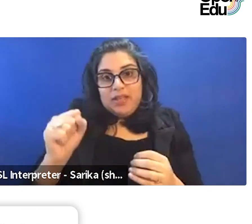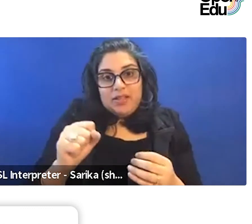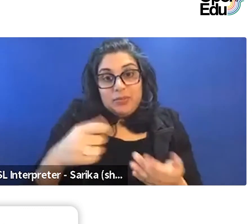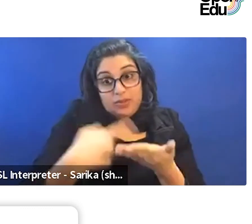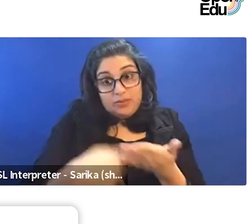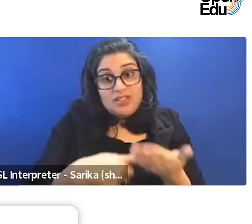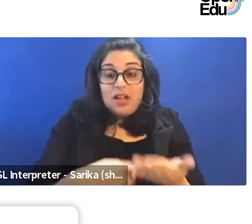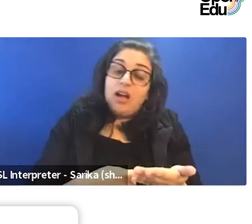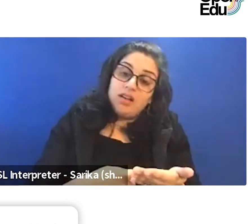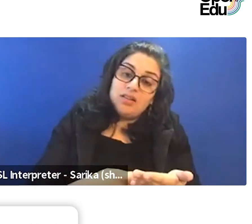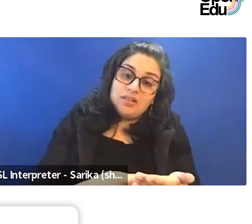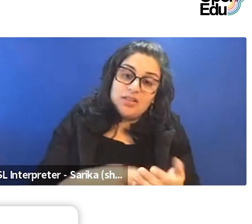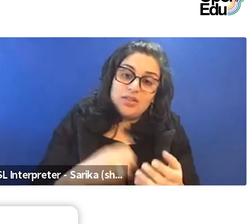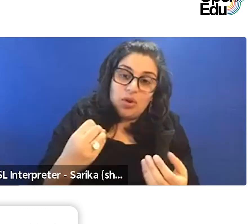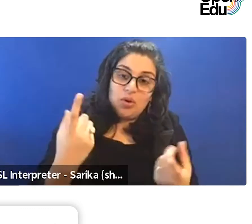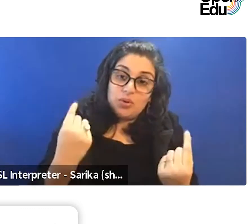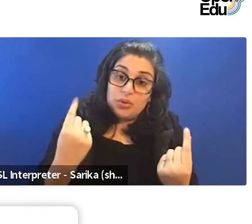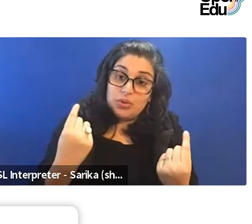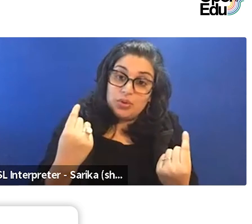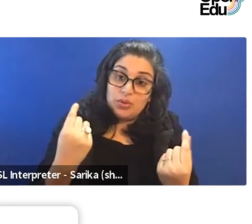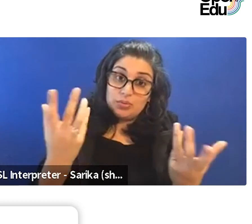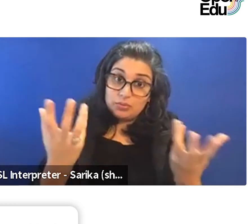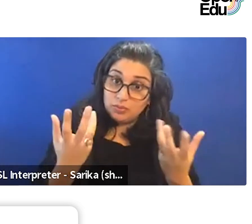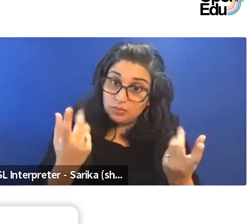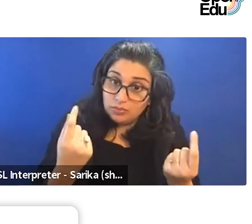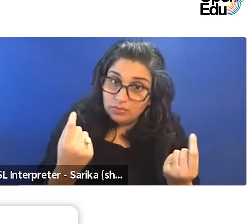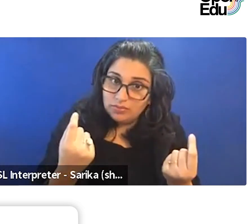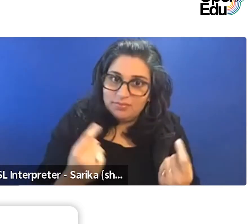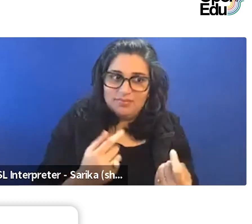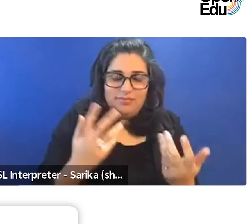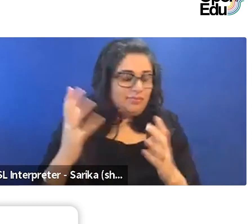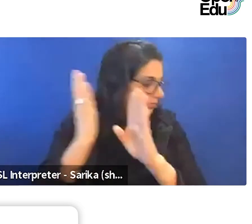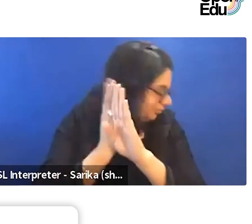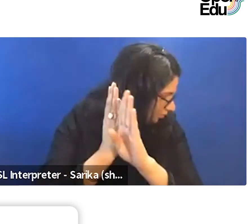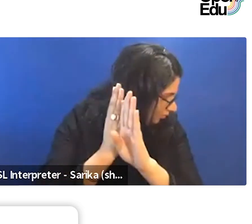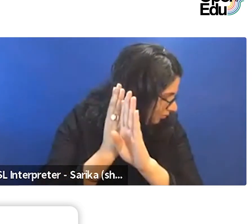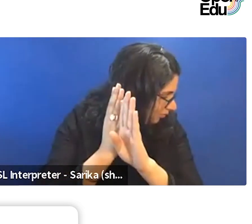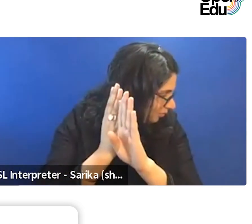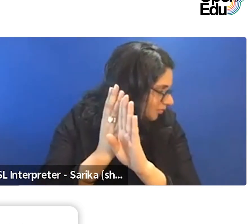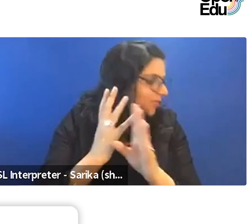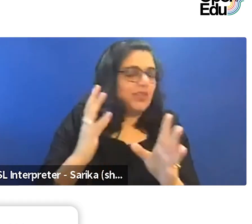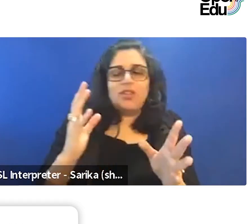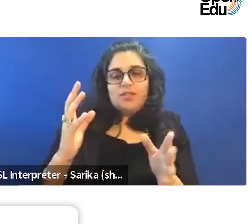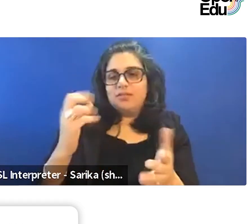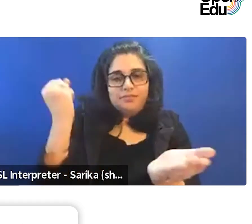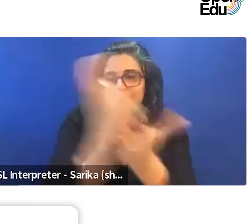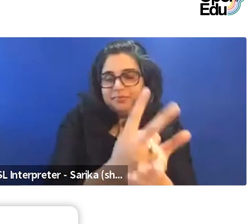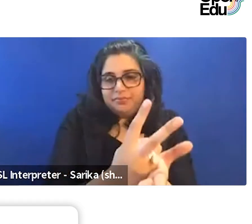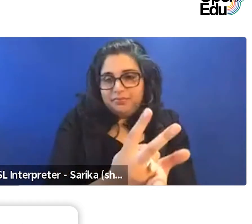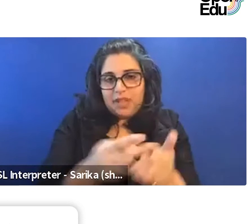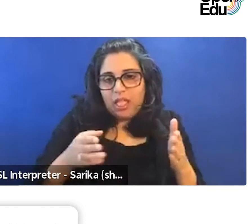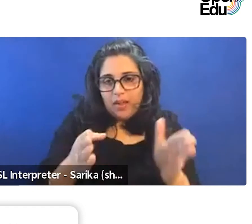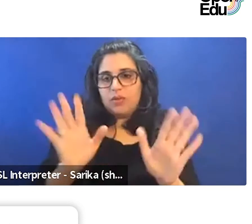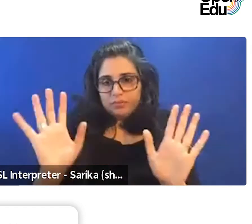in other places. And so what they want to do is not deal with the problem, but just make it legal. So the way it would impact